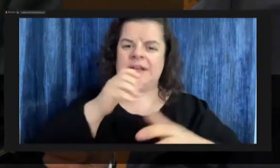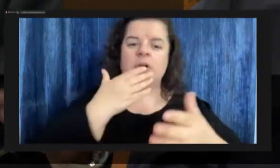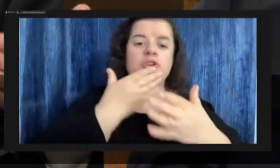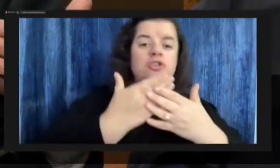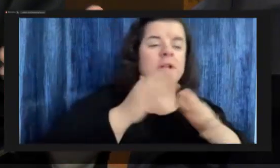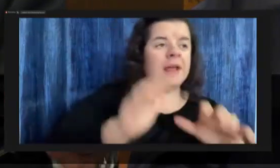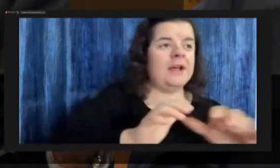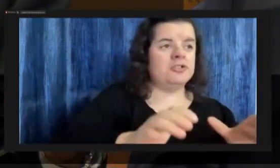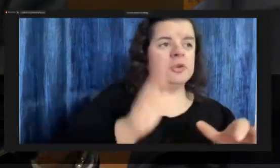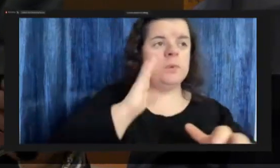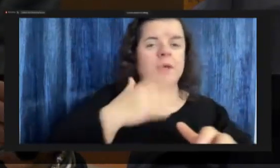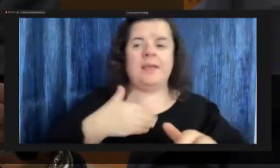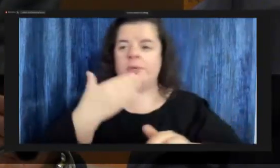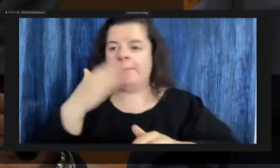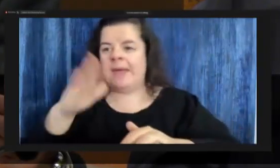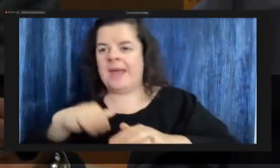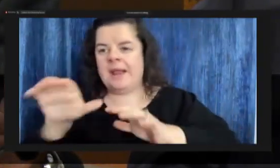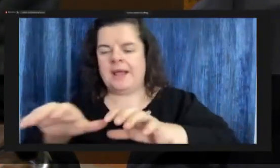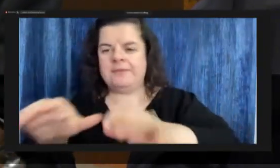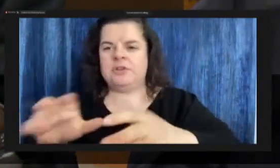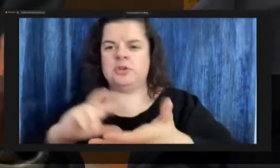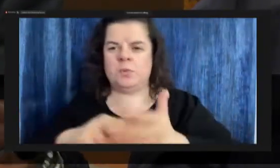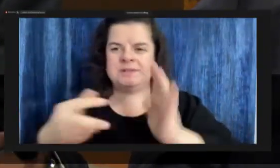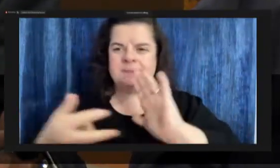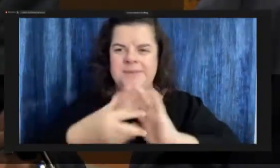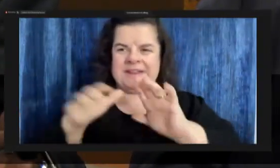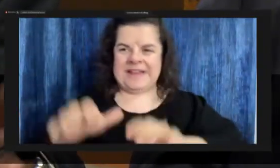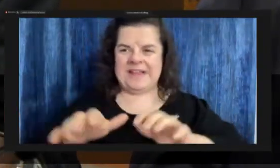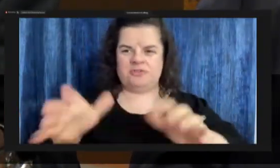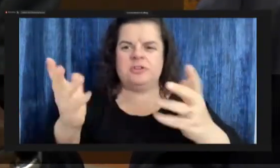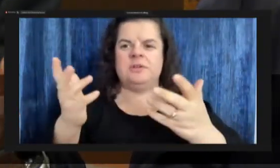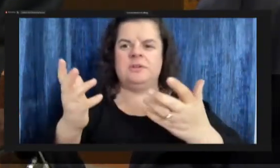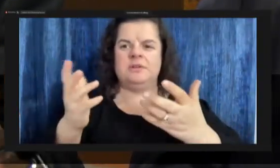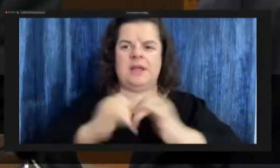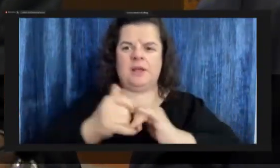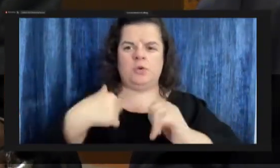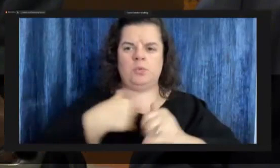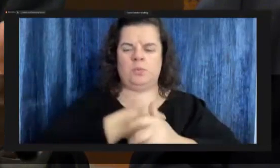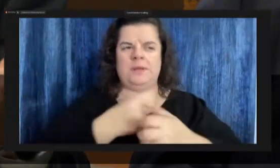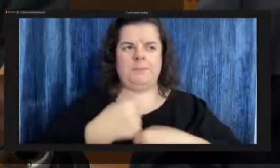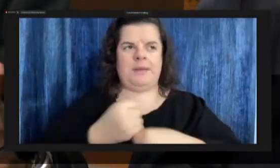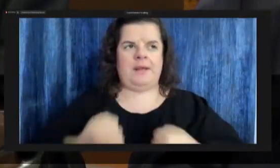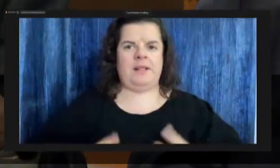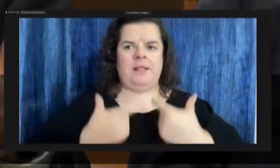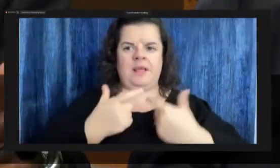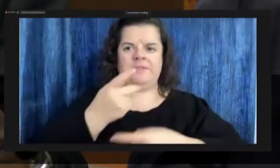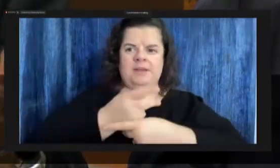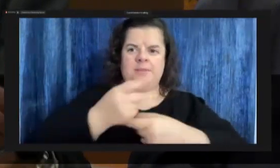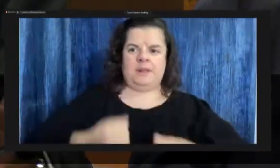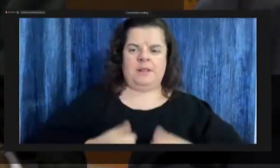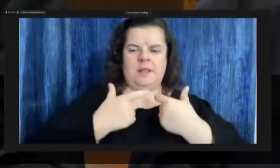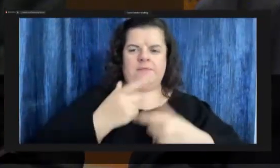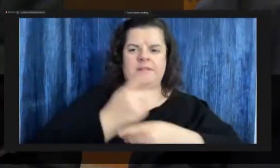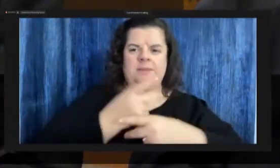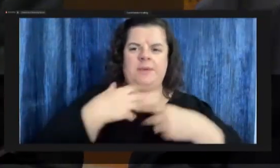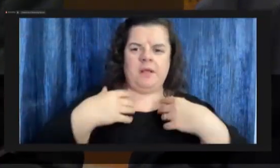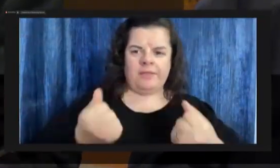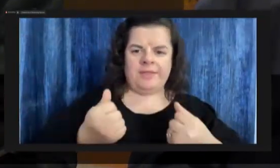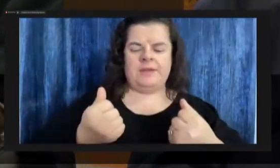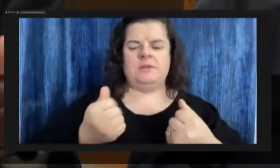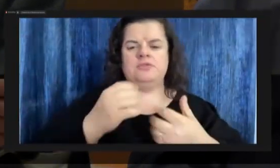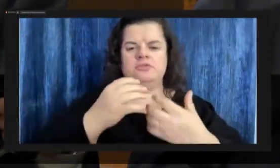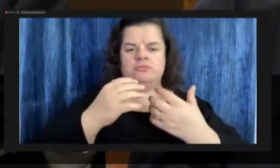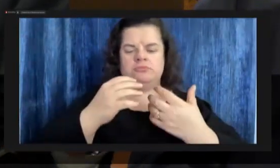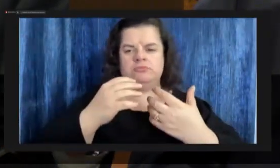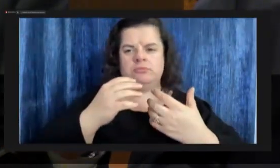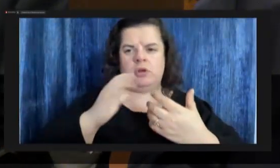activation, right? So what does that activation look like? And how do we bring it alive, keep it alive, and keep it healthy and vibrant and all those things?